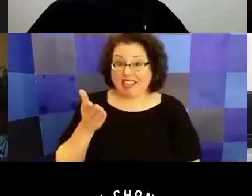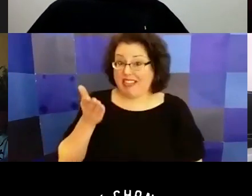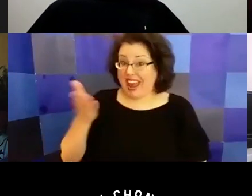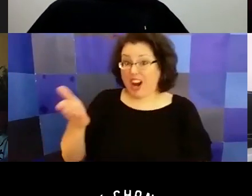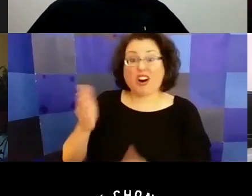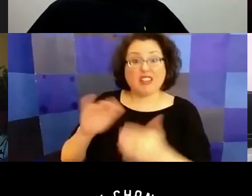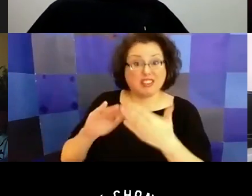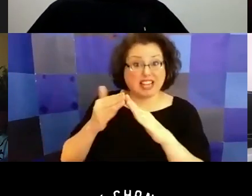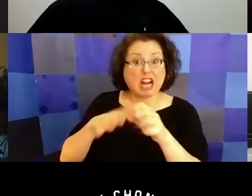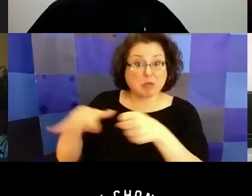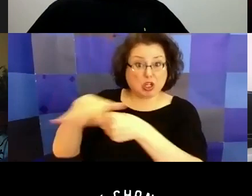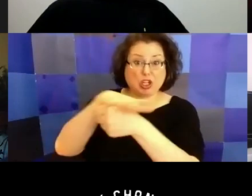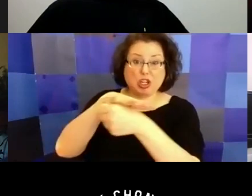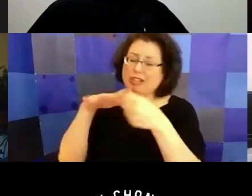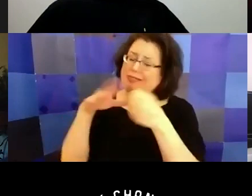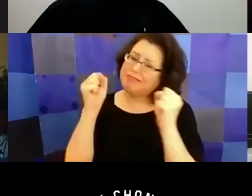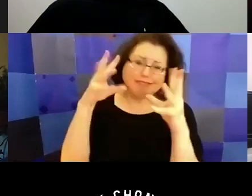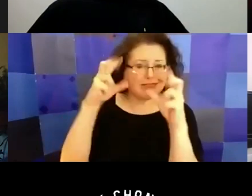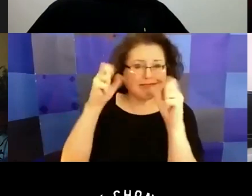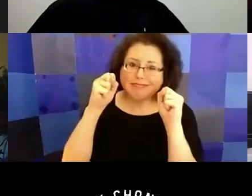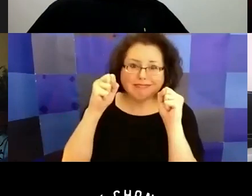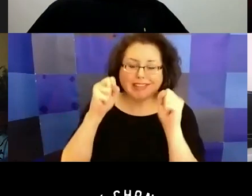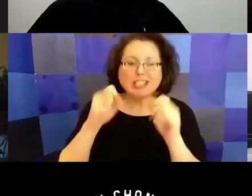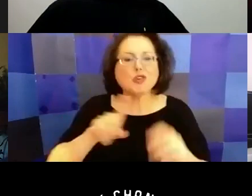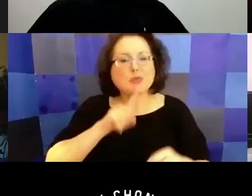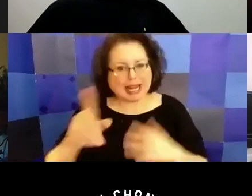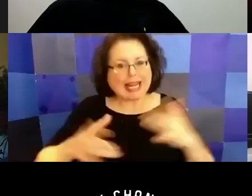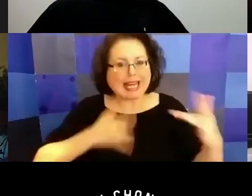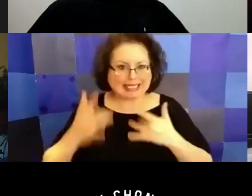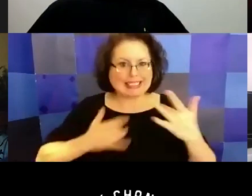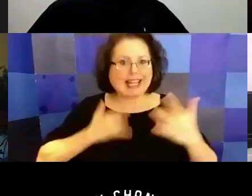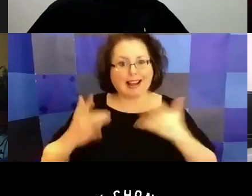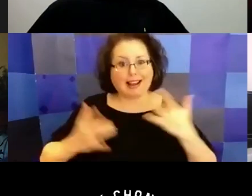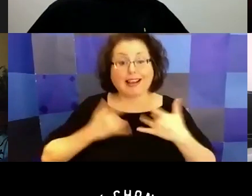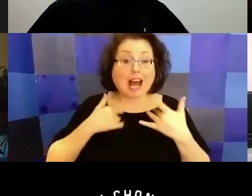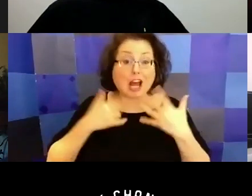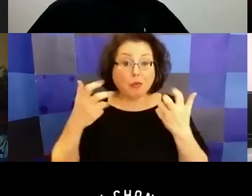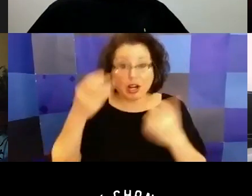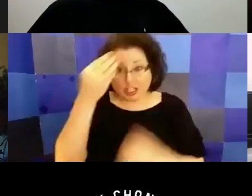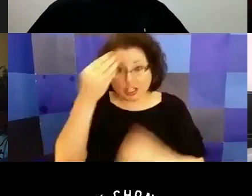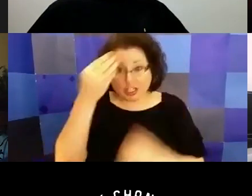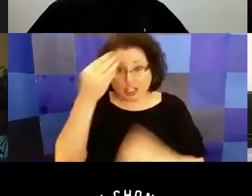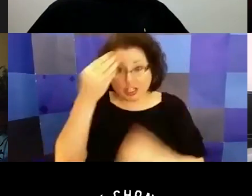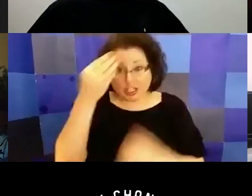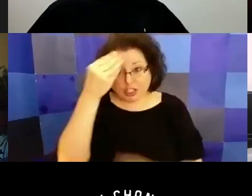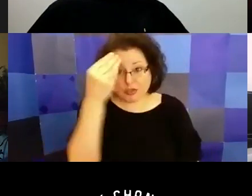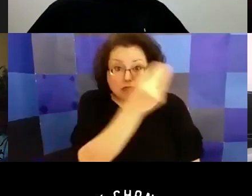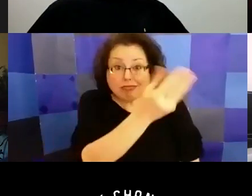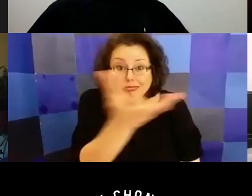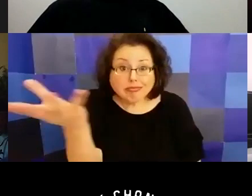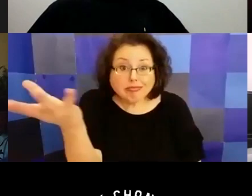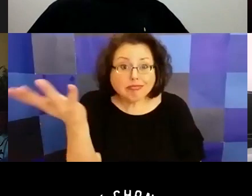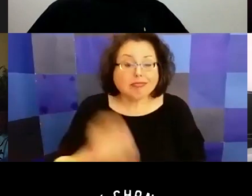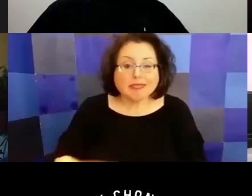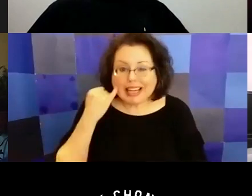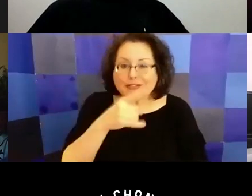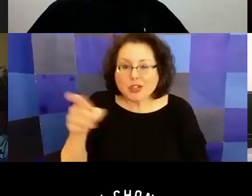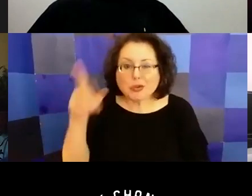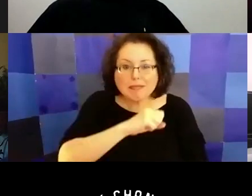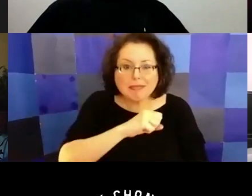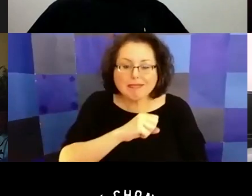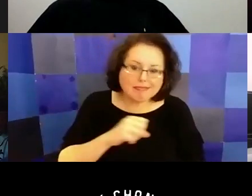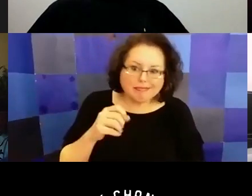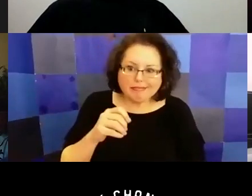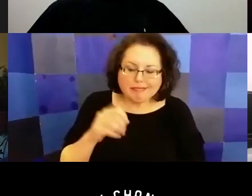neighborhood. And so it's just a really exciting time. And I just wanted to share that with members in case you missed that yesterday, and